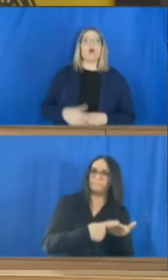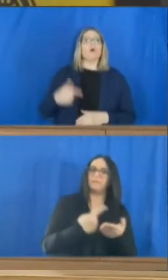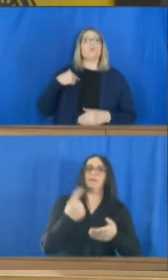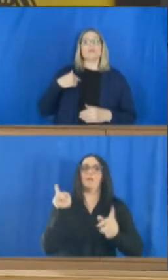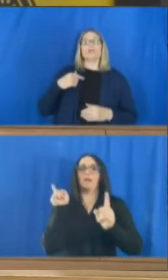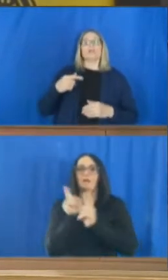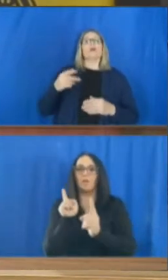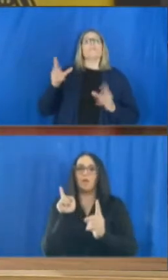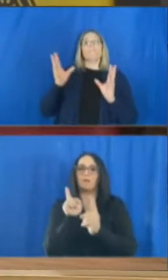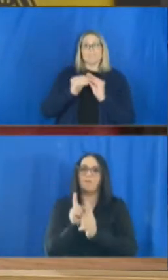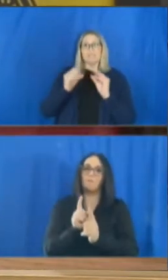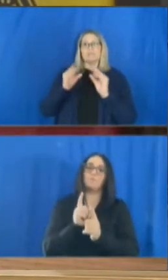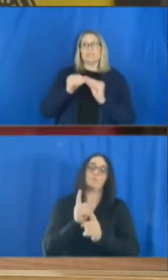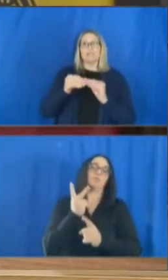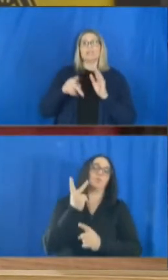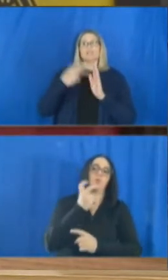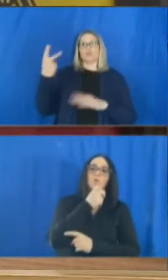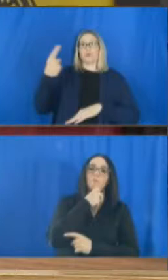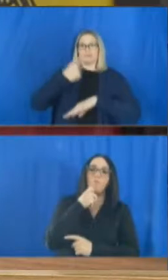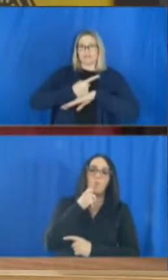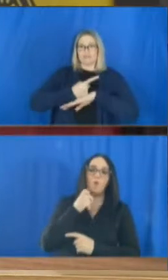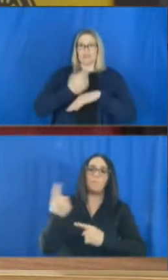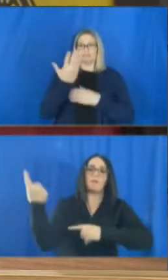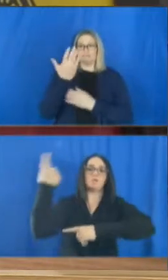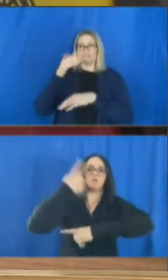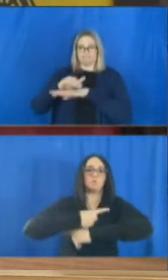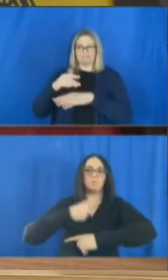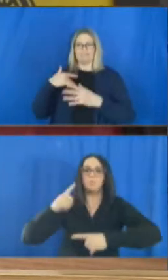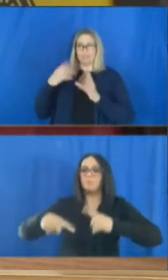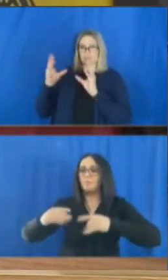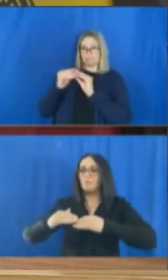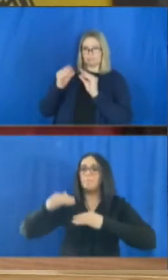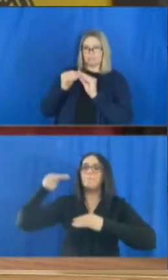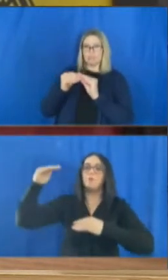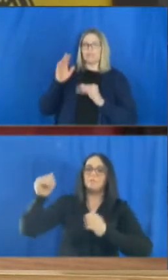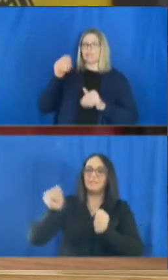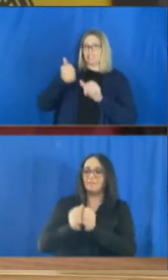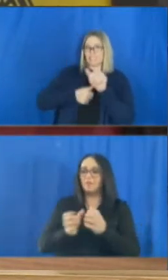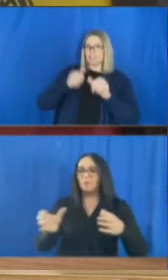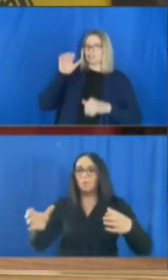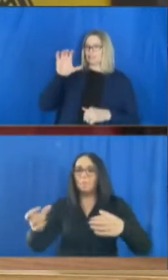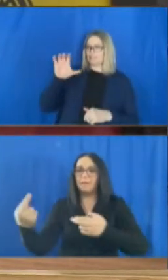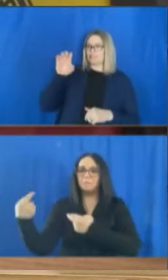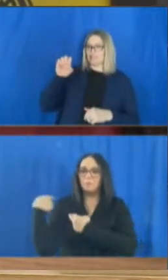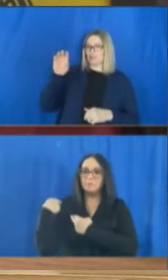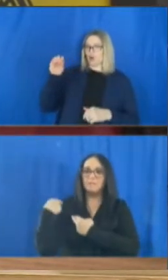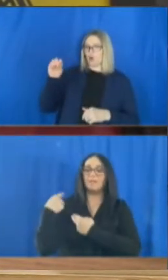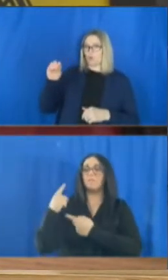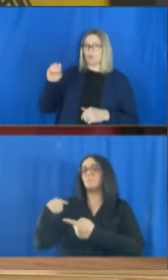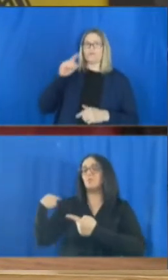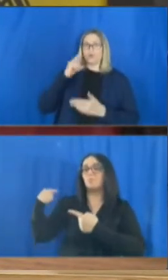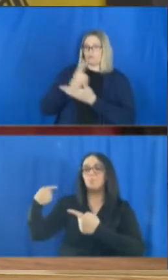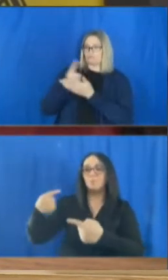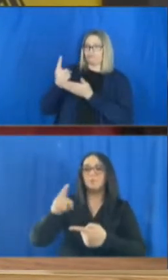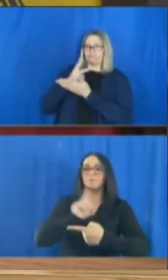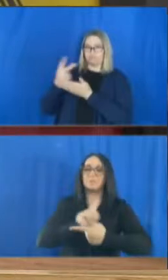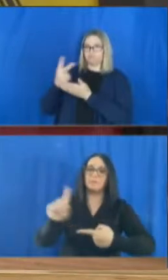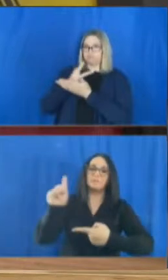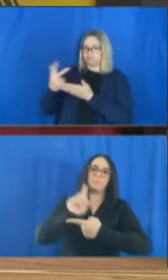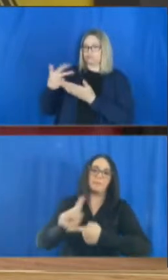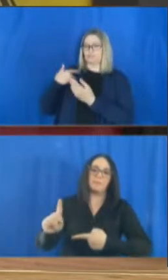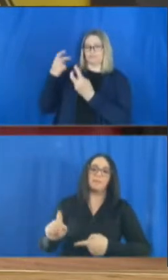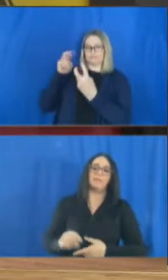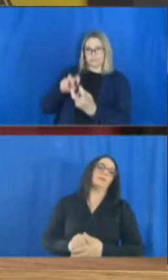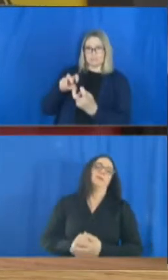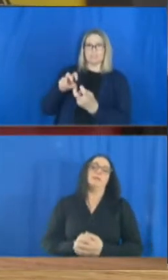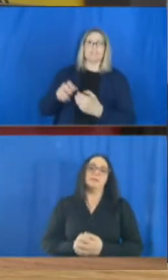to continue to manage the number of cases and hospitalizations that we expect to see with these measures that we've implemented,